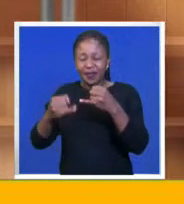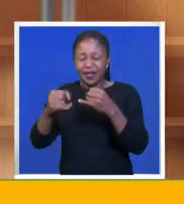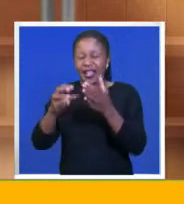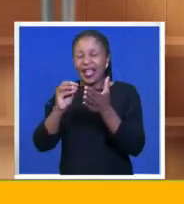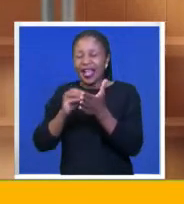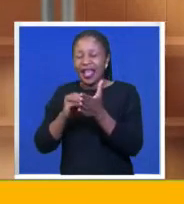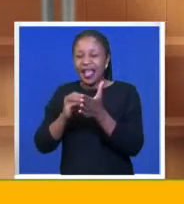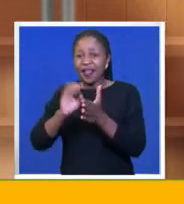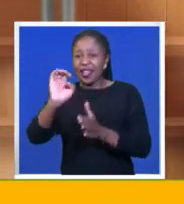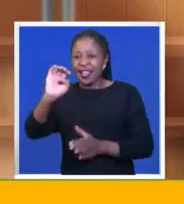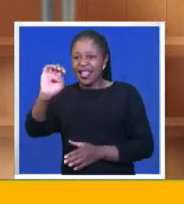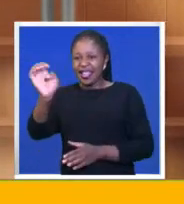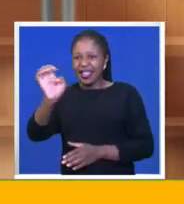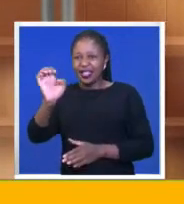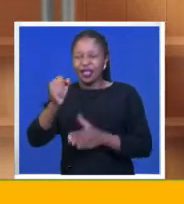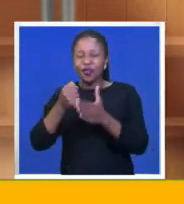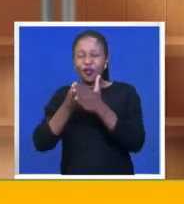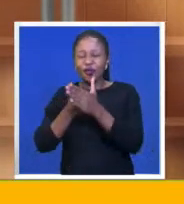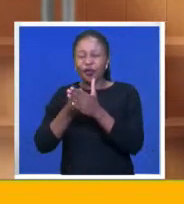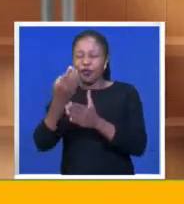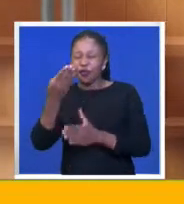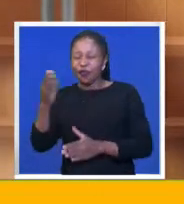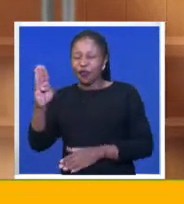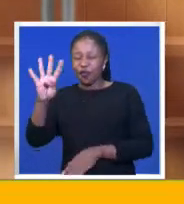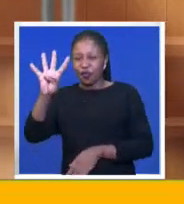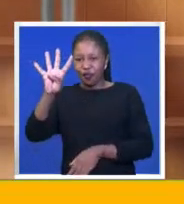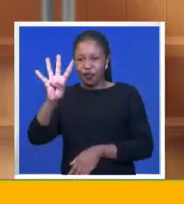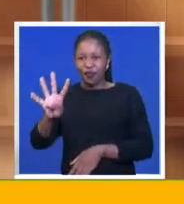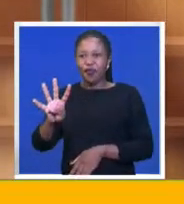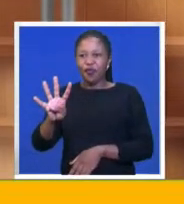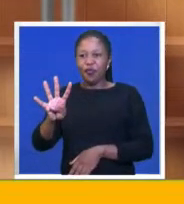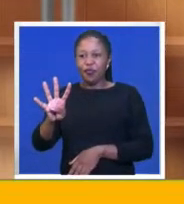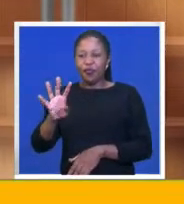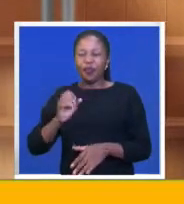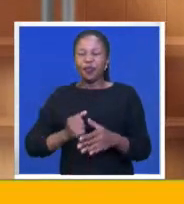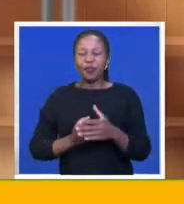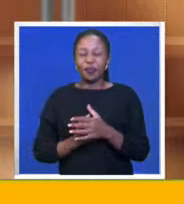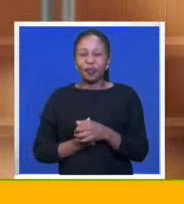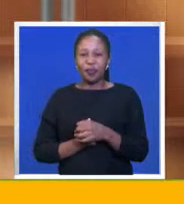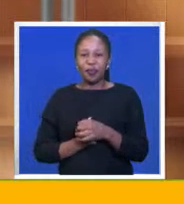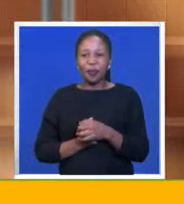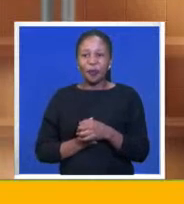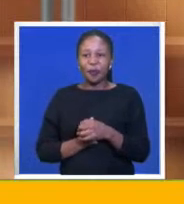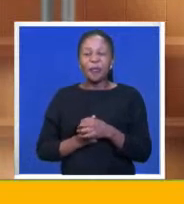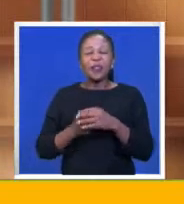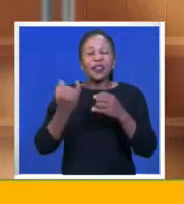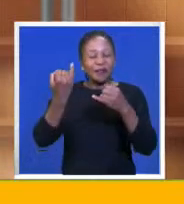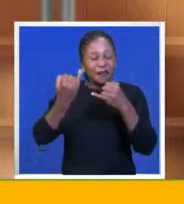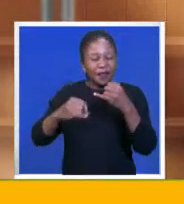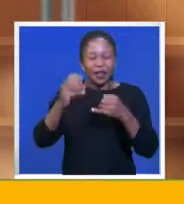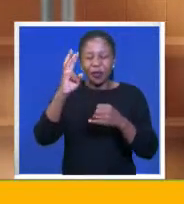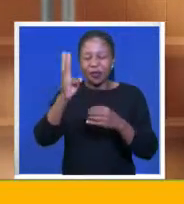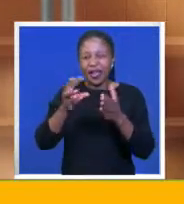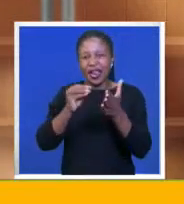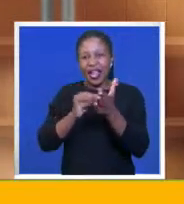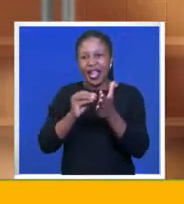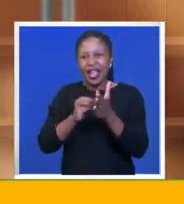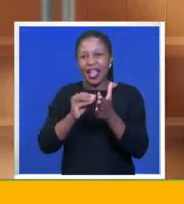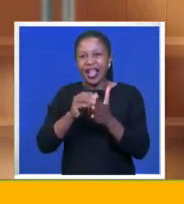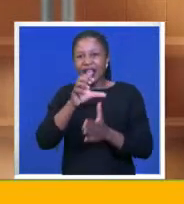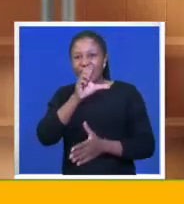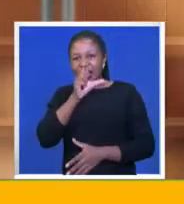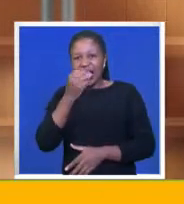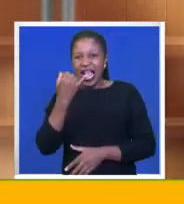Form 4 learners. From 4:30 p.m. until 5 p.m. is physics for the Form 4 learners